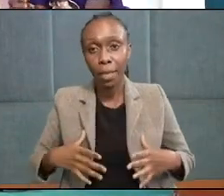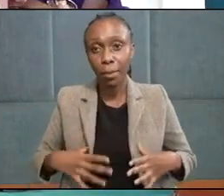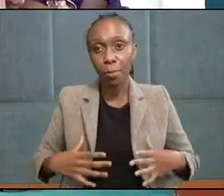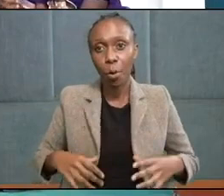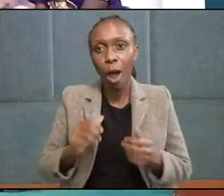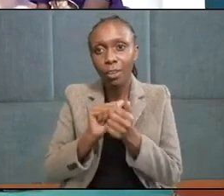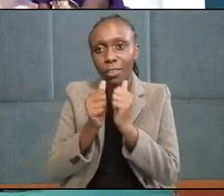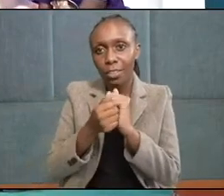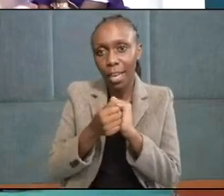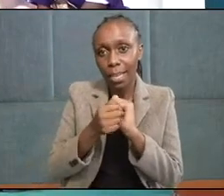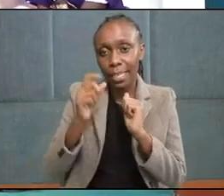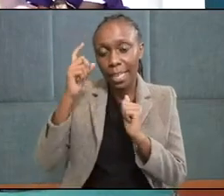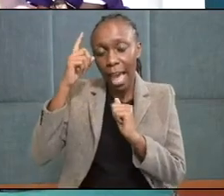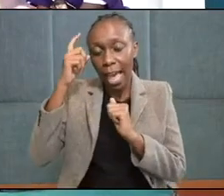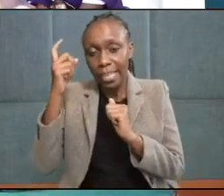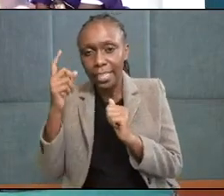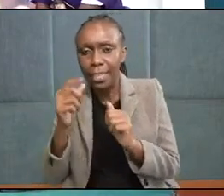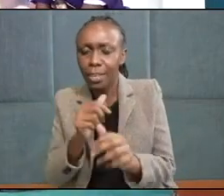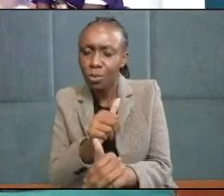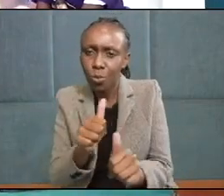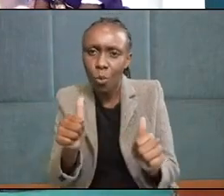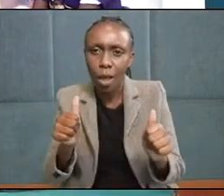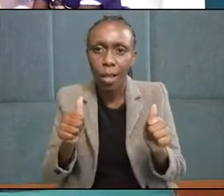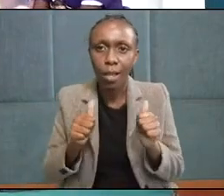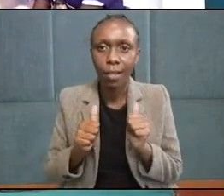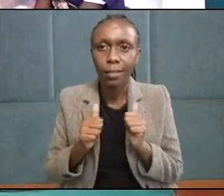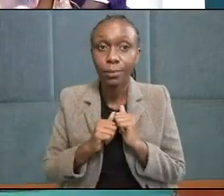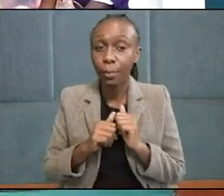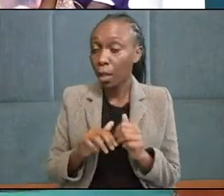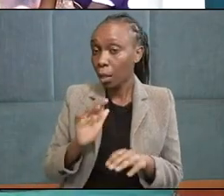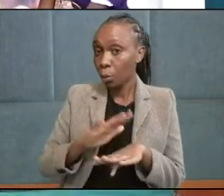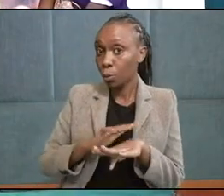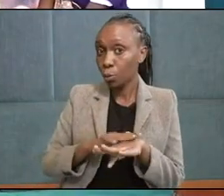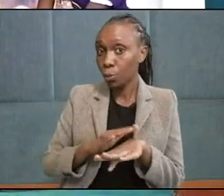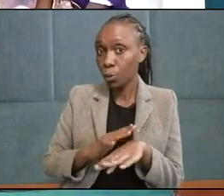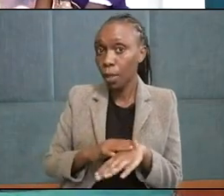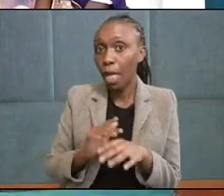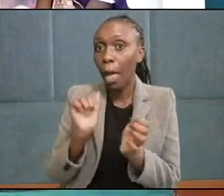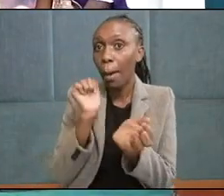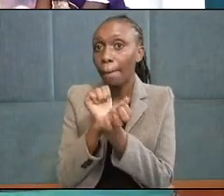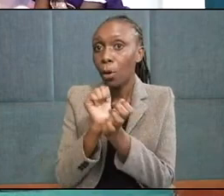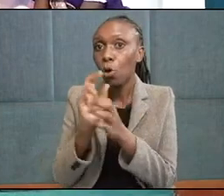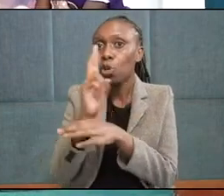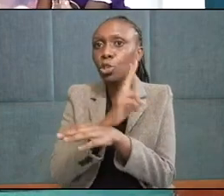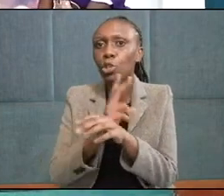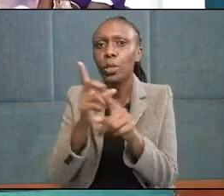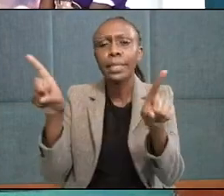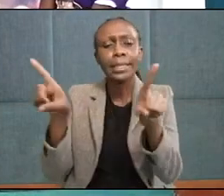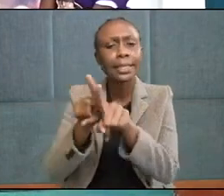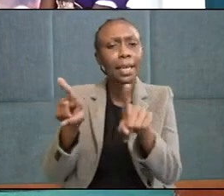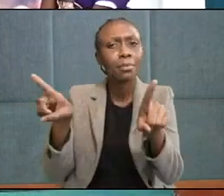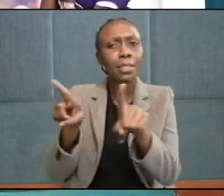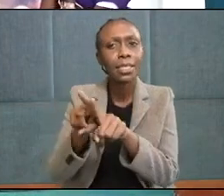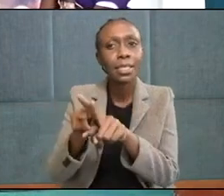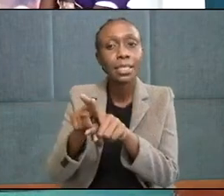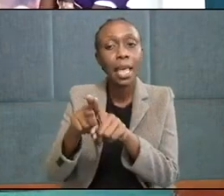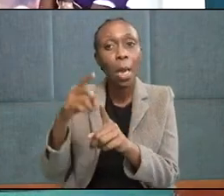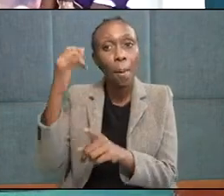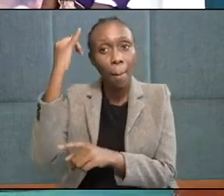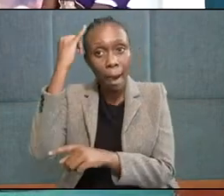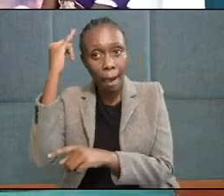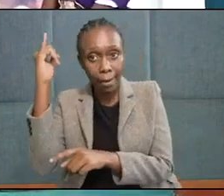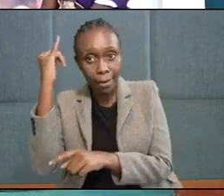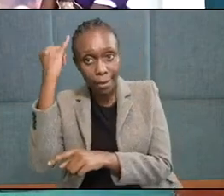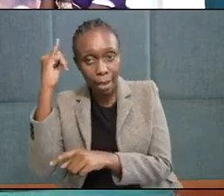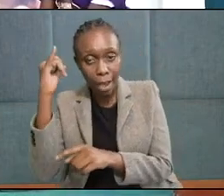would correct people gently. Nice. So, Paul used the same principle to